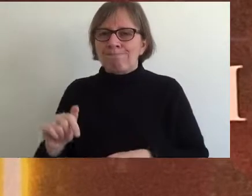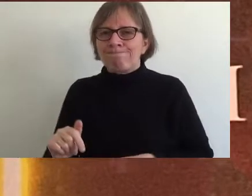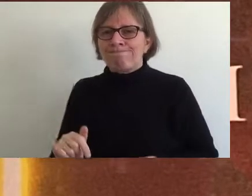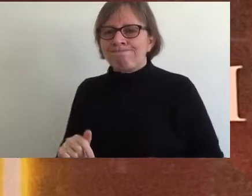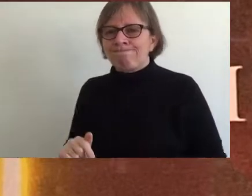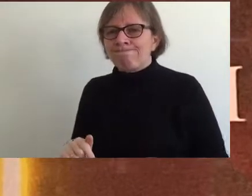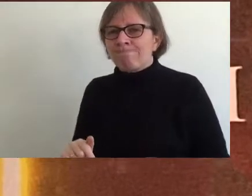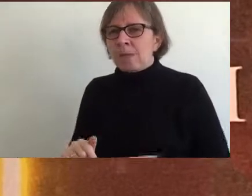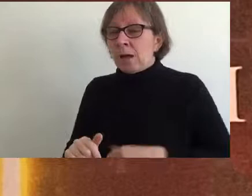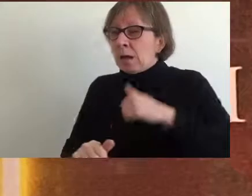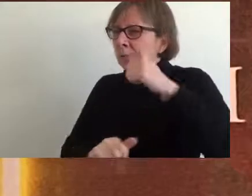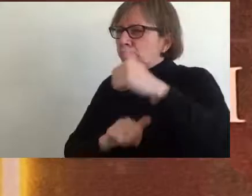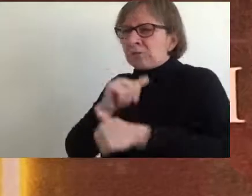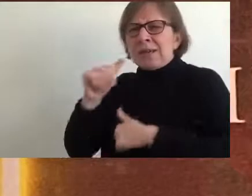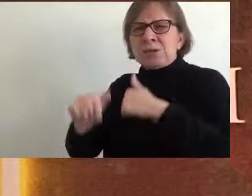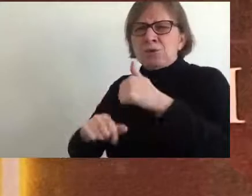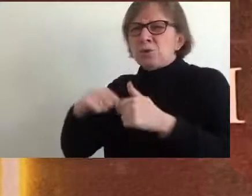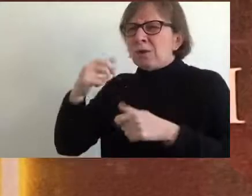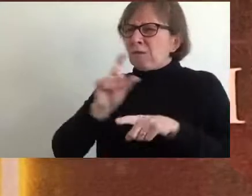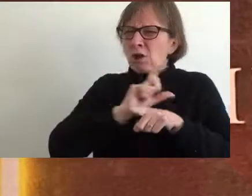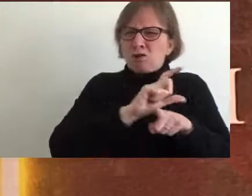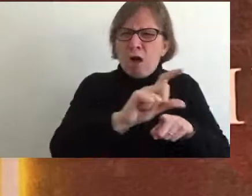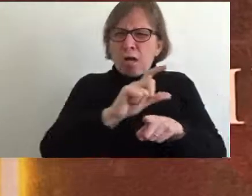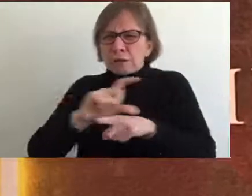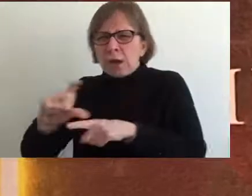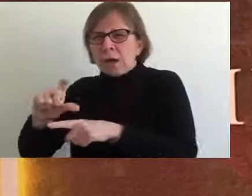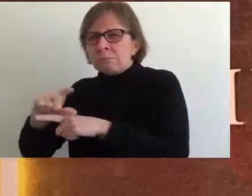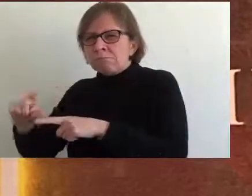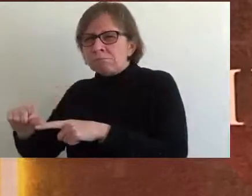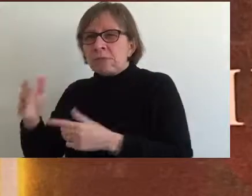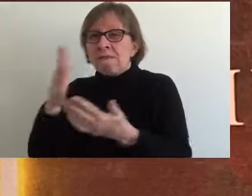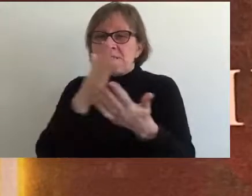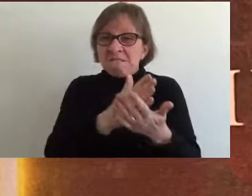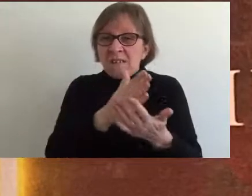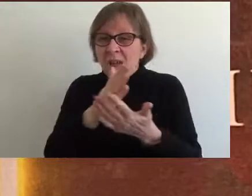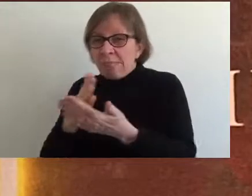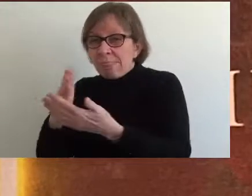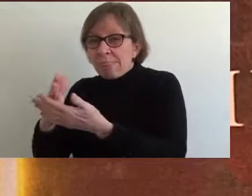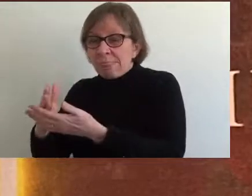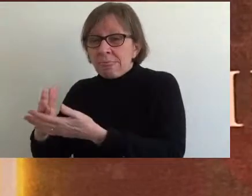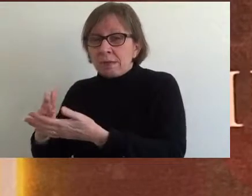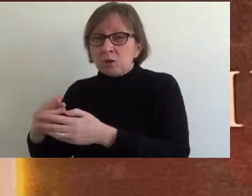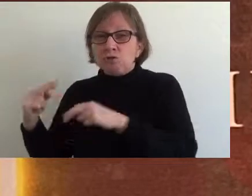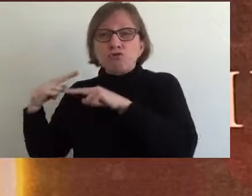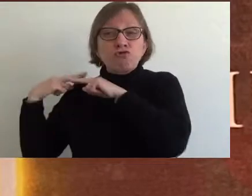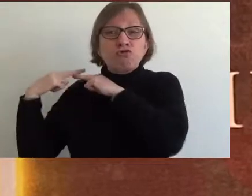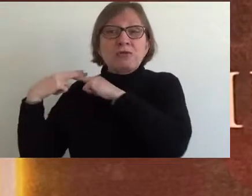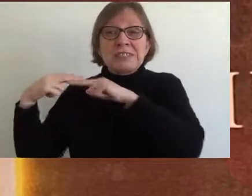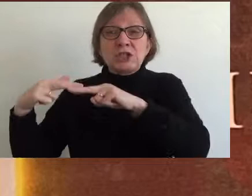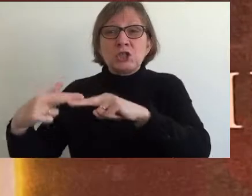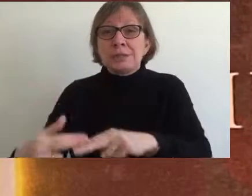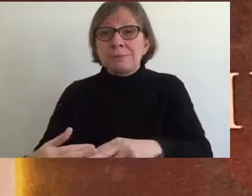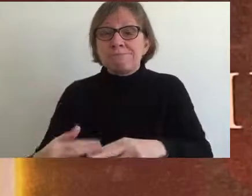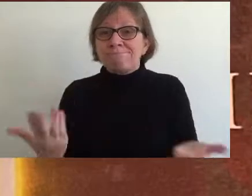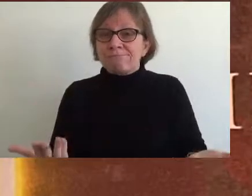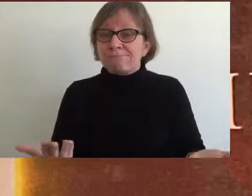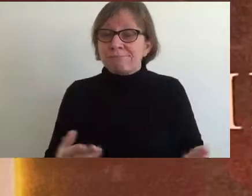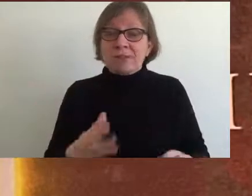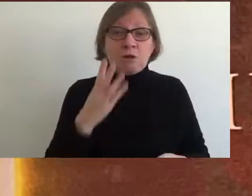your praise for the gift of our many cultures, expressions of faith, traditions and